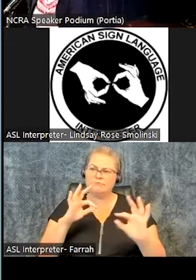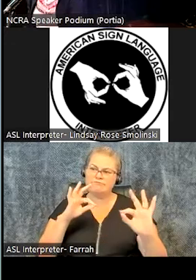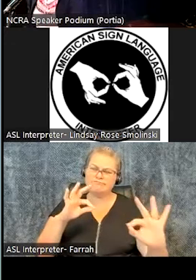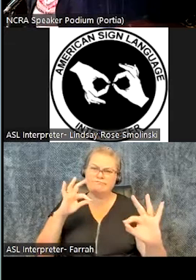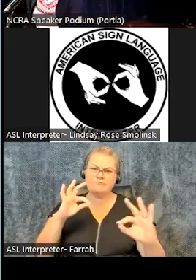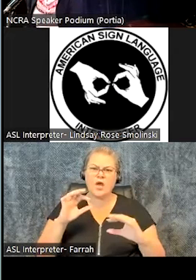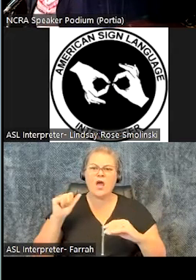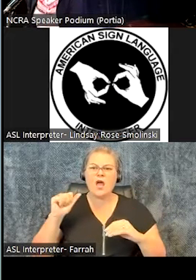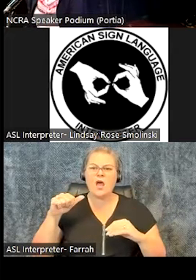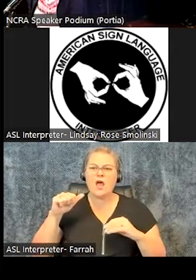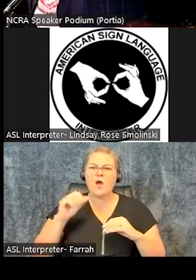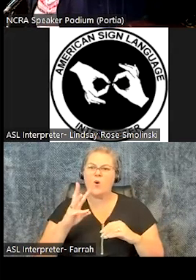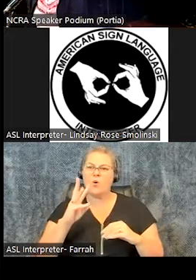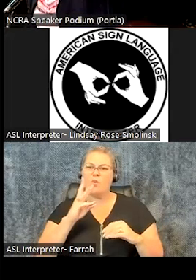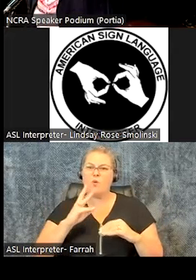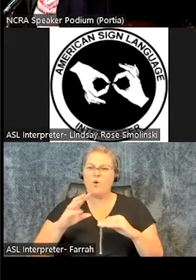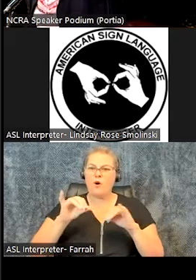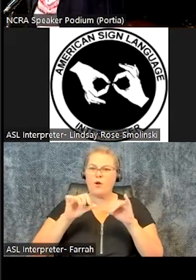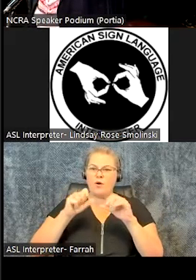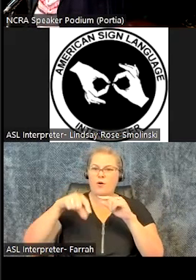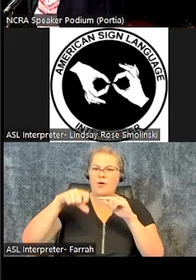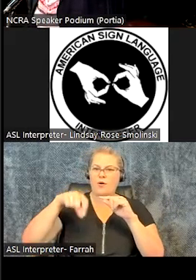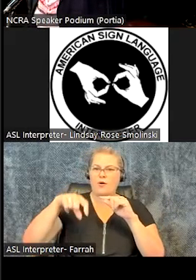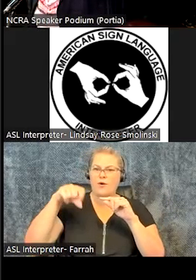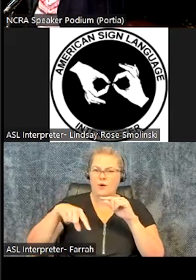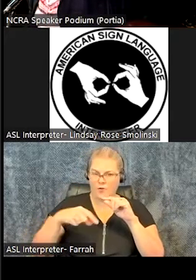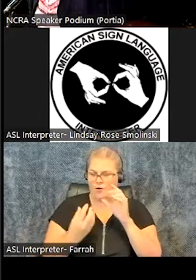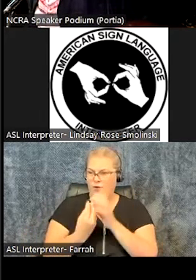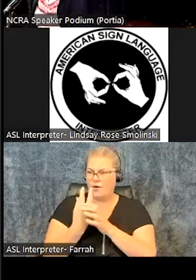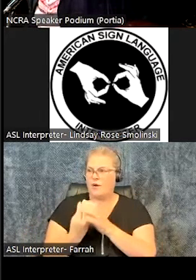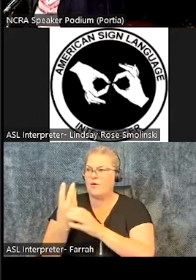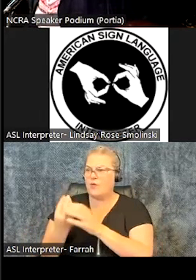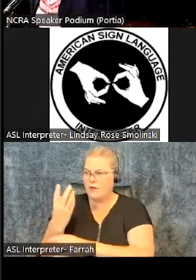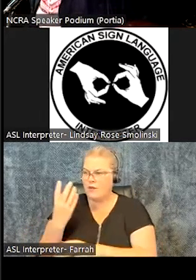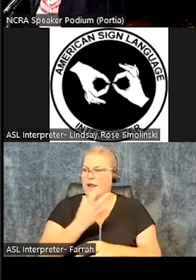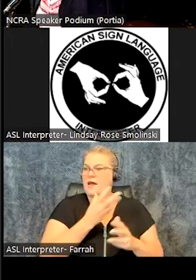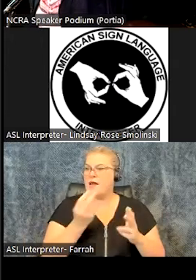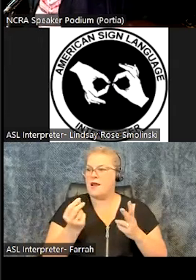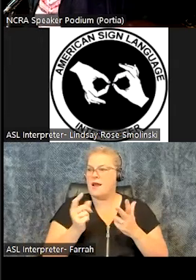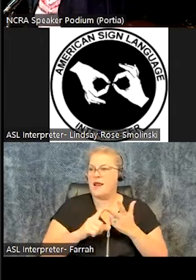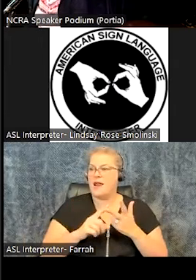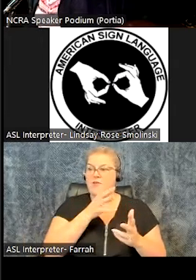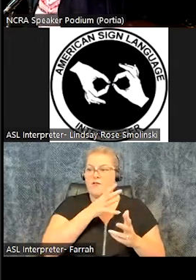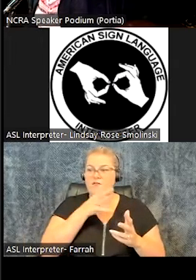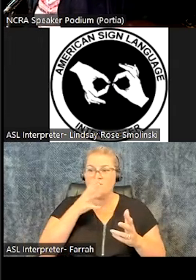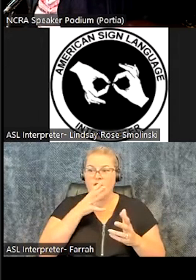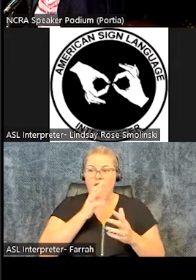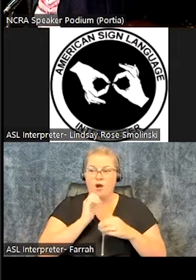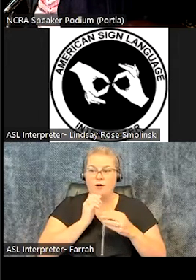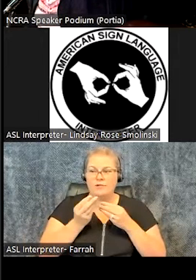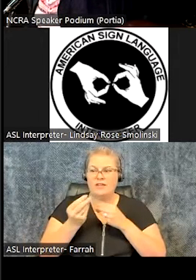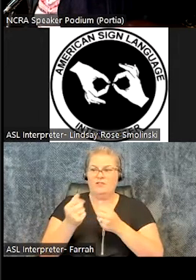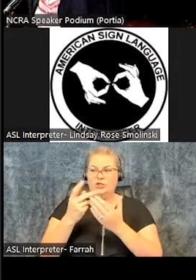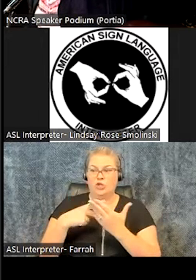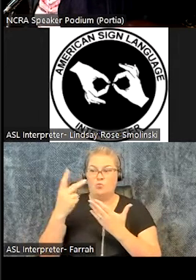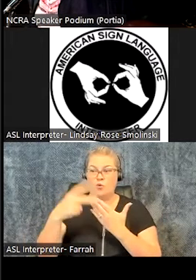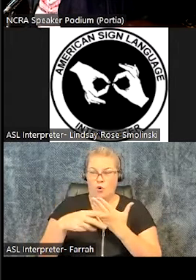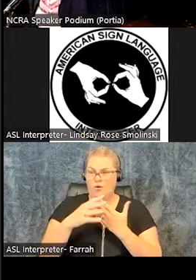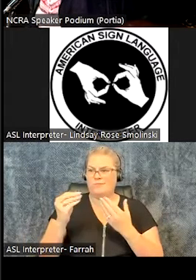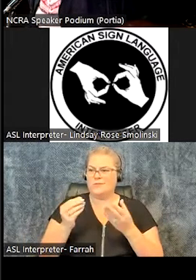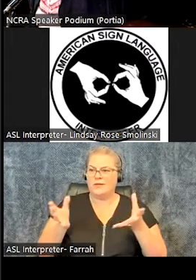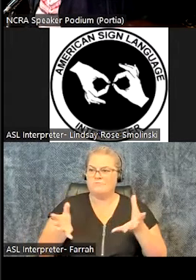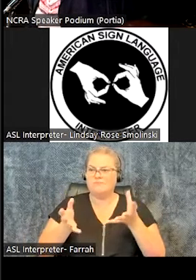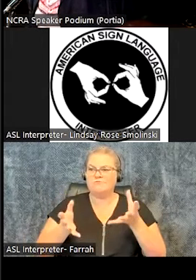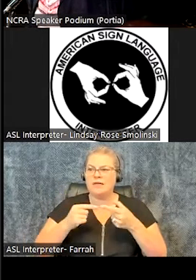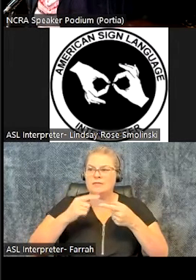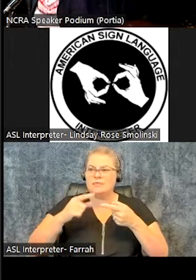cycling systems, and implemented farm efficiency programs. He currently heads operations, marketing, product, and strategy for